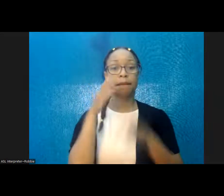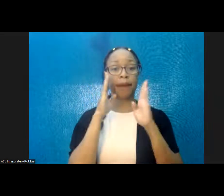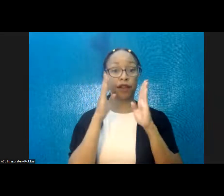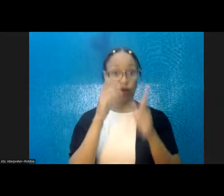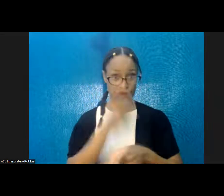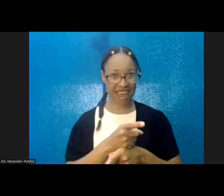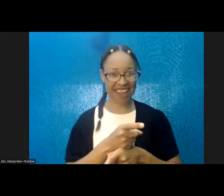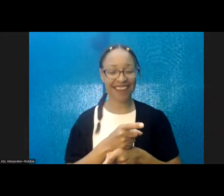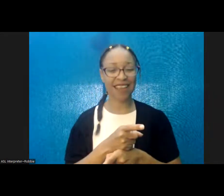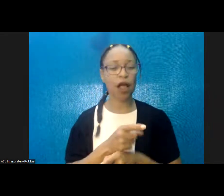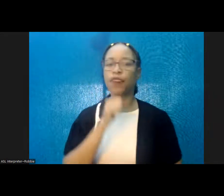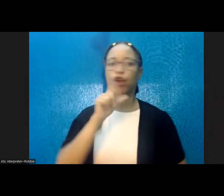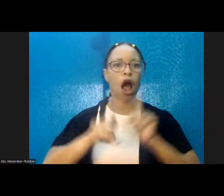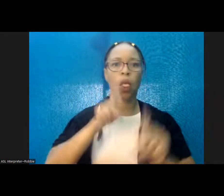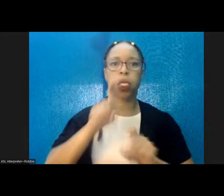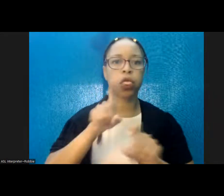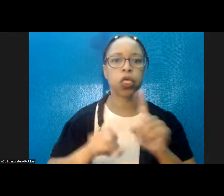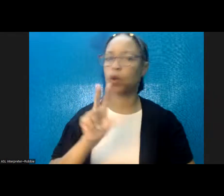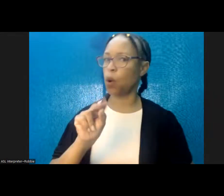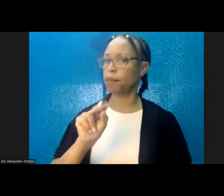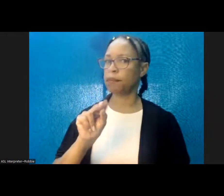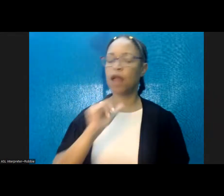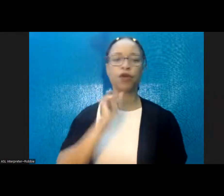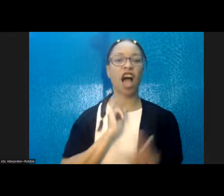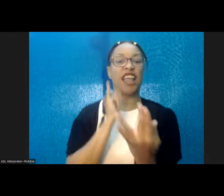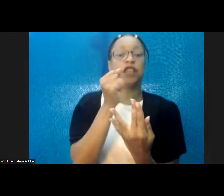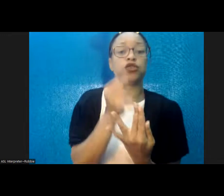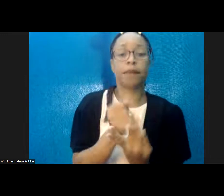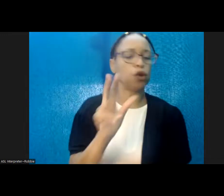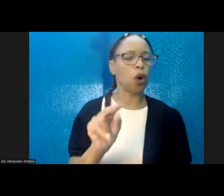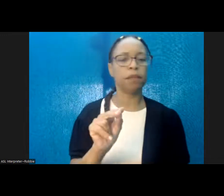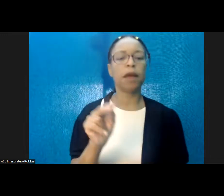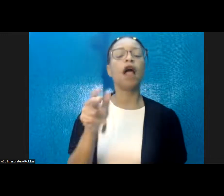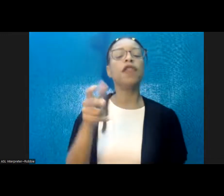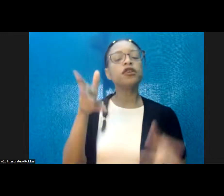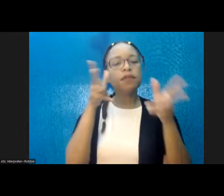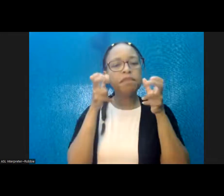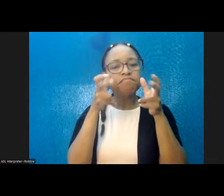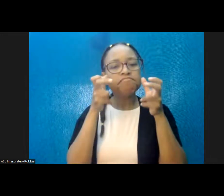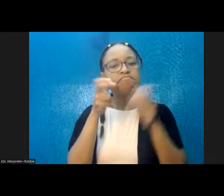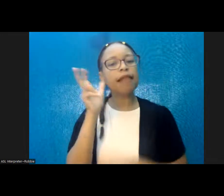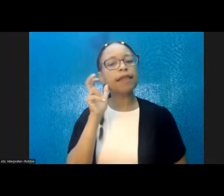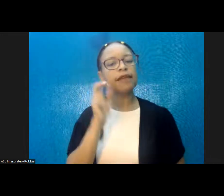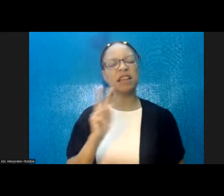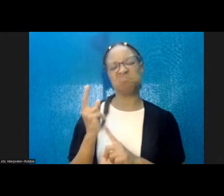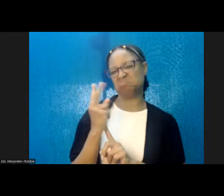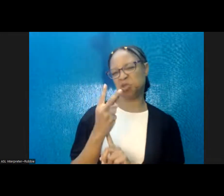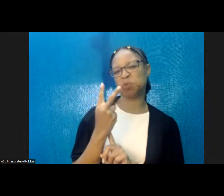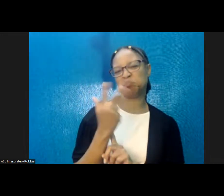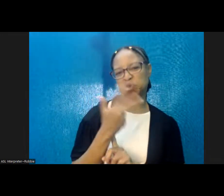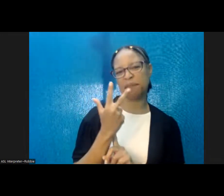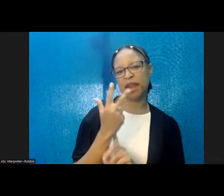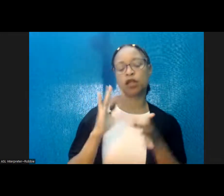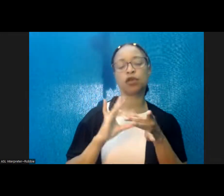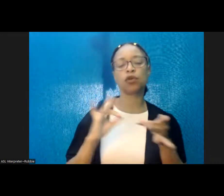right? They're not asking questions, they're not interrupting, they're listening to you just tell your story, 2 to 3 minutes. What